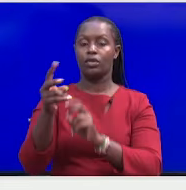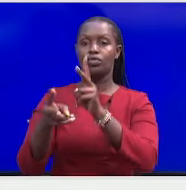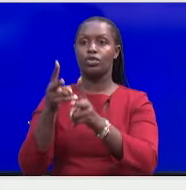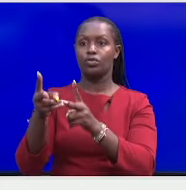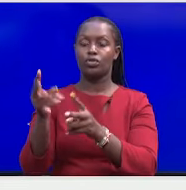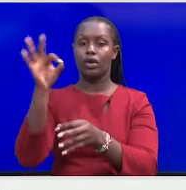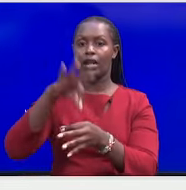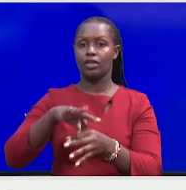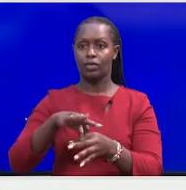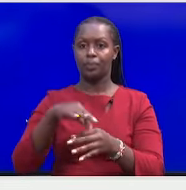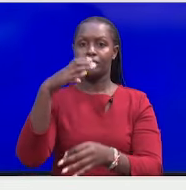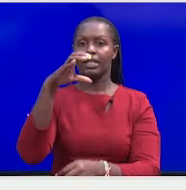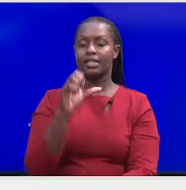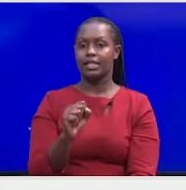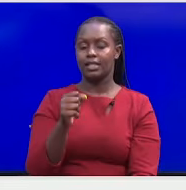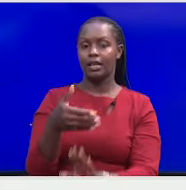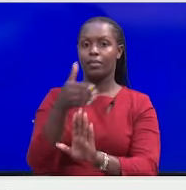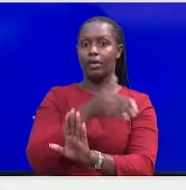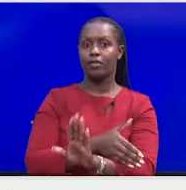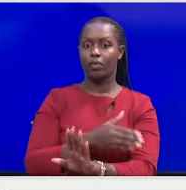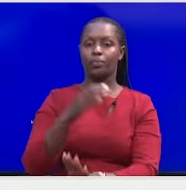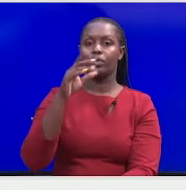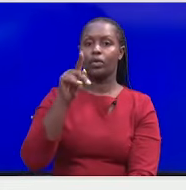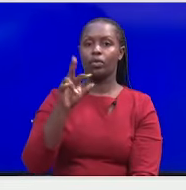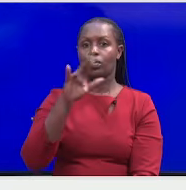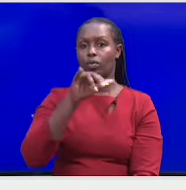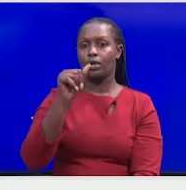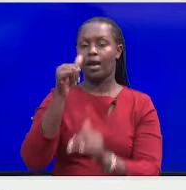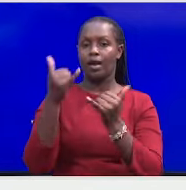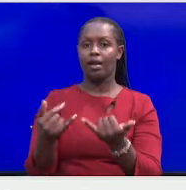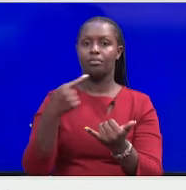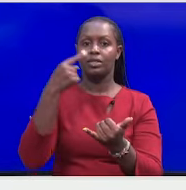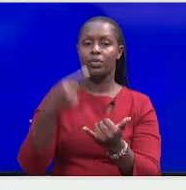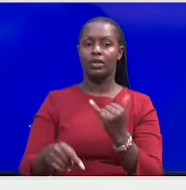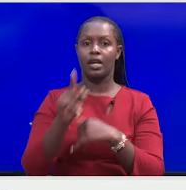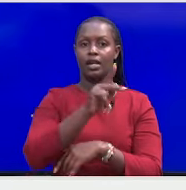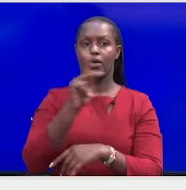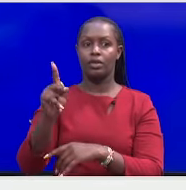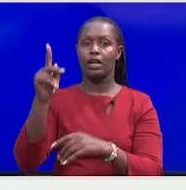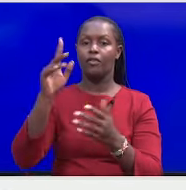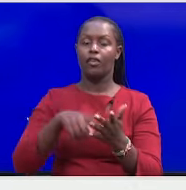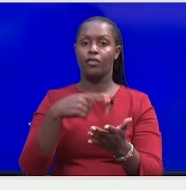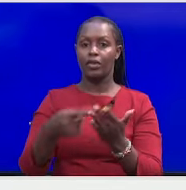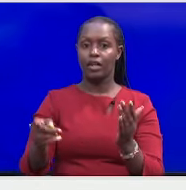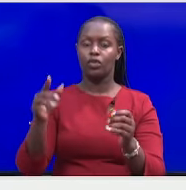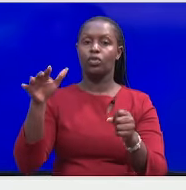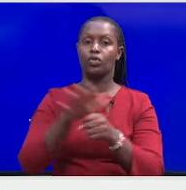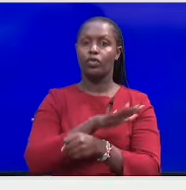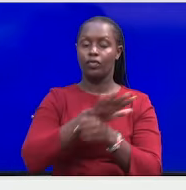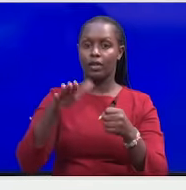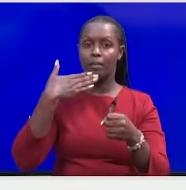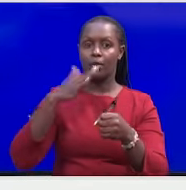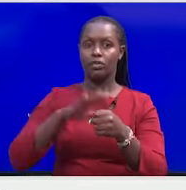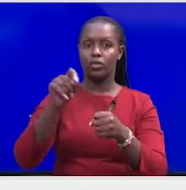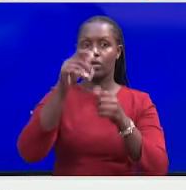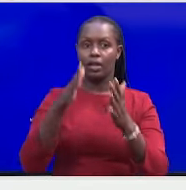Former Cabinet Secretary for Trade Moses Kuria is now accusing the leadership of Kenya Kwanza for failing to deliver its promises to Kenyans, despite